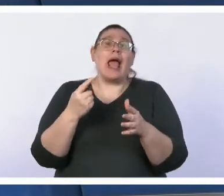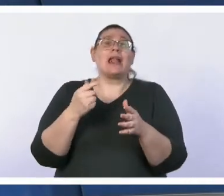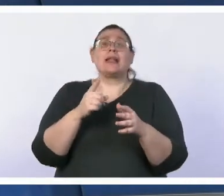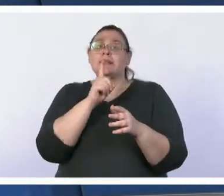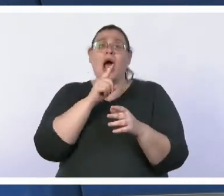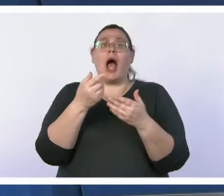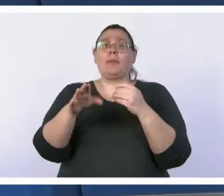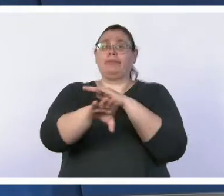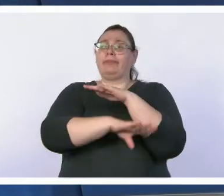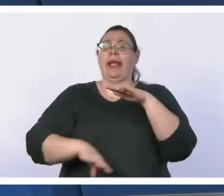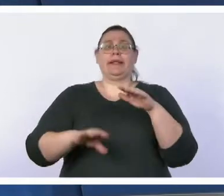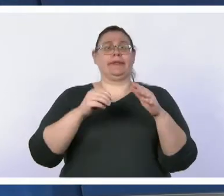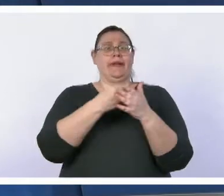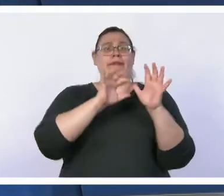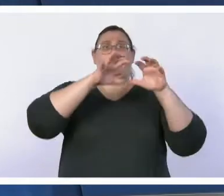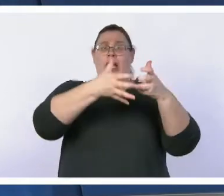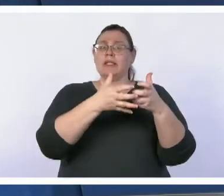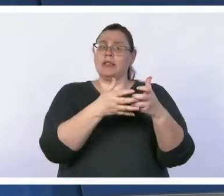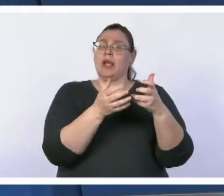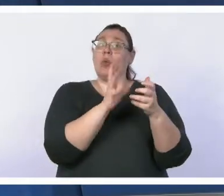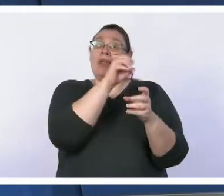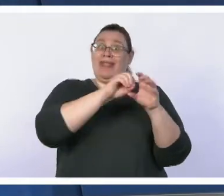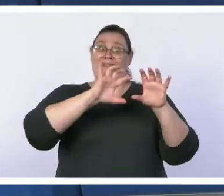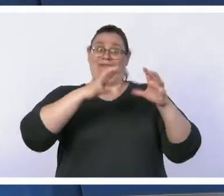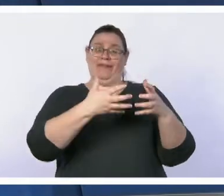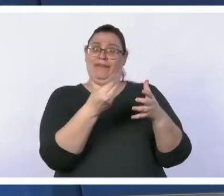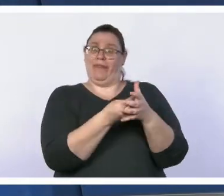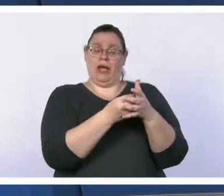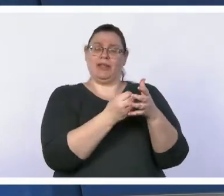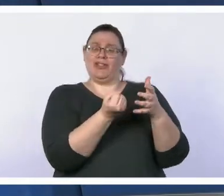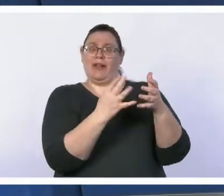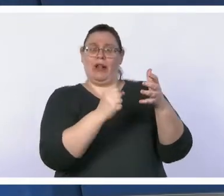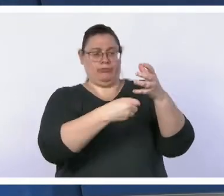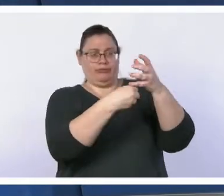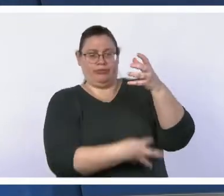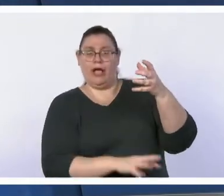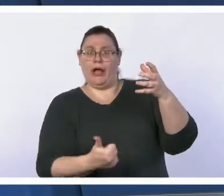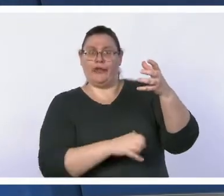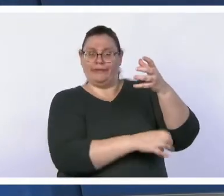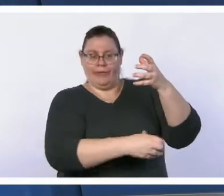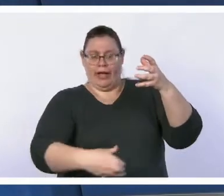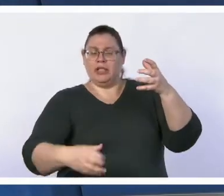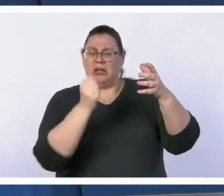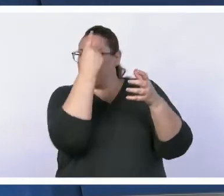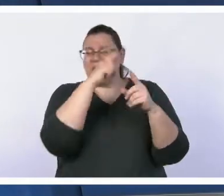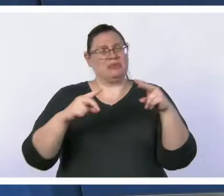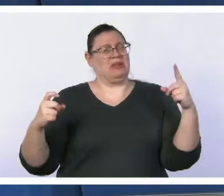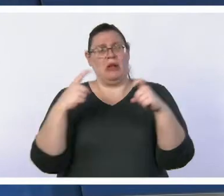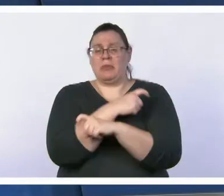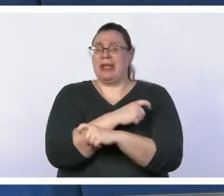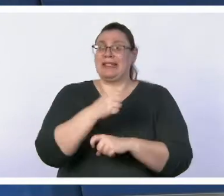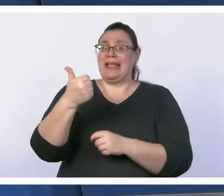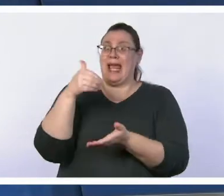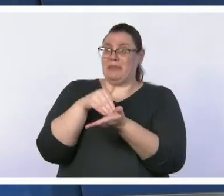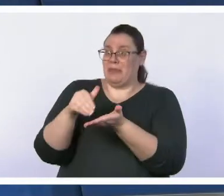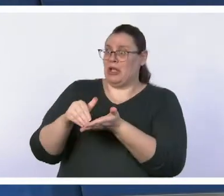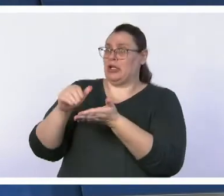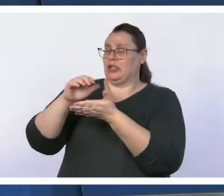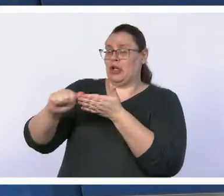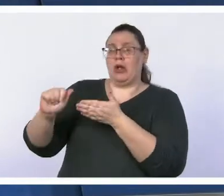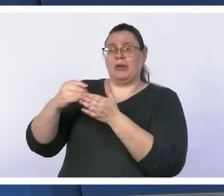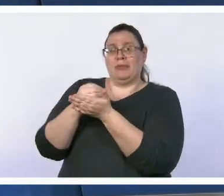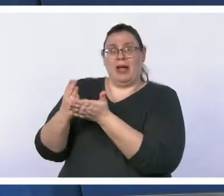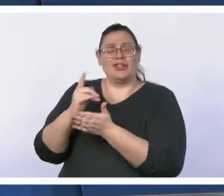I don't want to simplify it, because as you mentioned, it's extremely complicated, especially a $10 million budget for 4 million people.